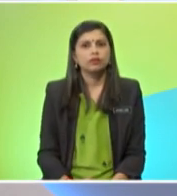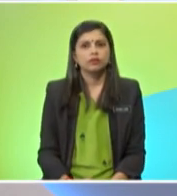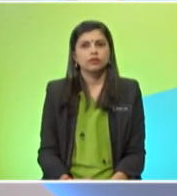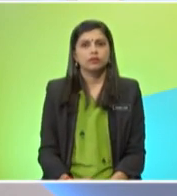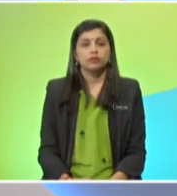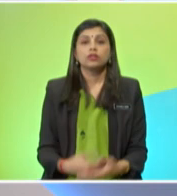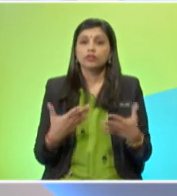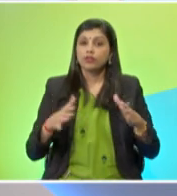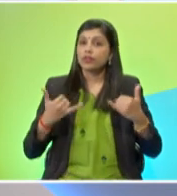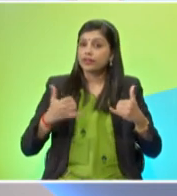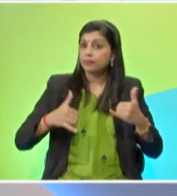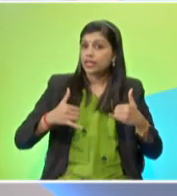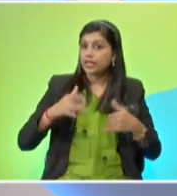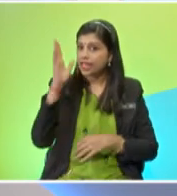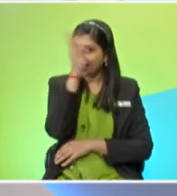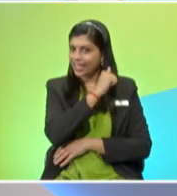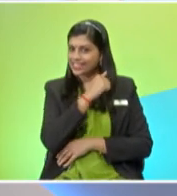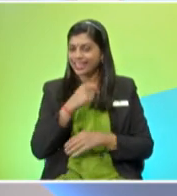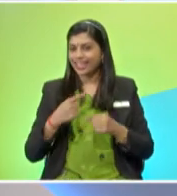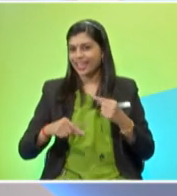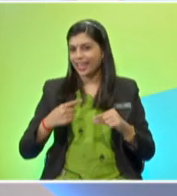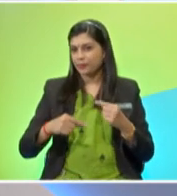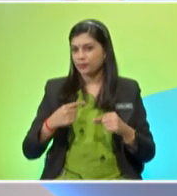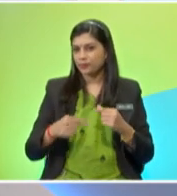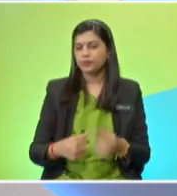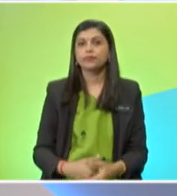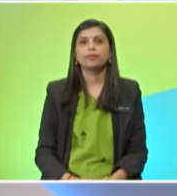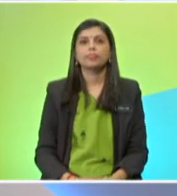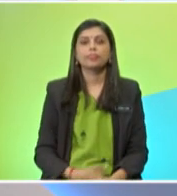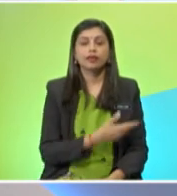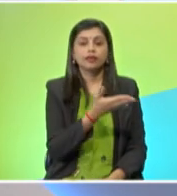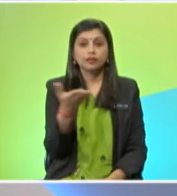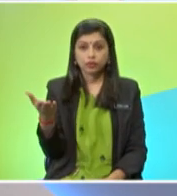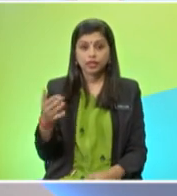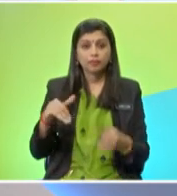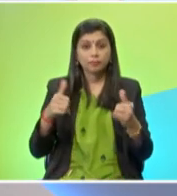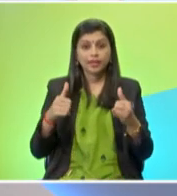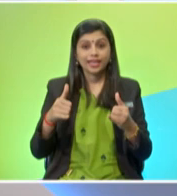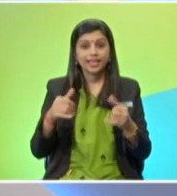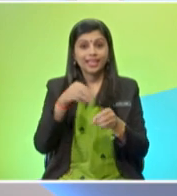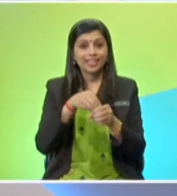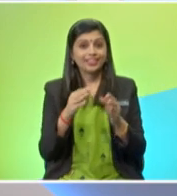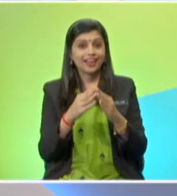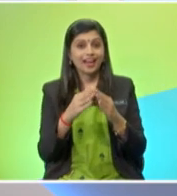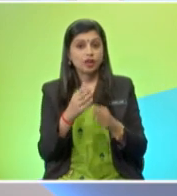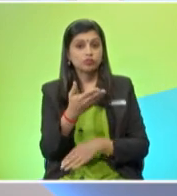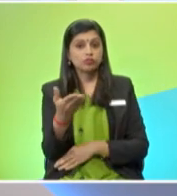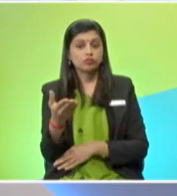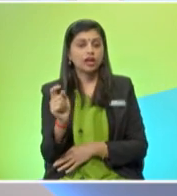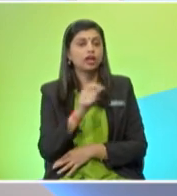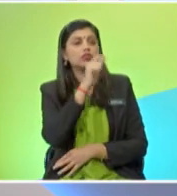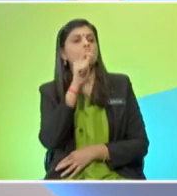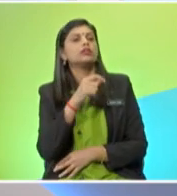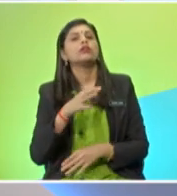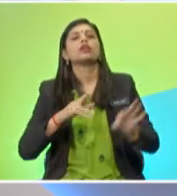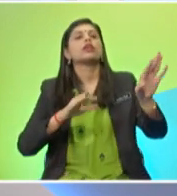guessing games just now. Yes, okay. We did. You can also play with your siblings at homes and try and ask,